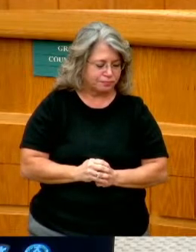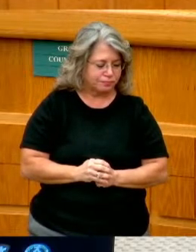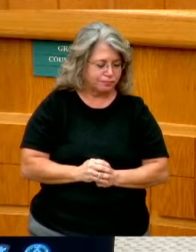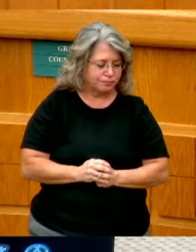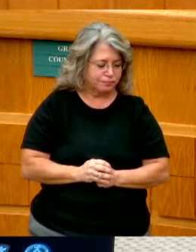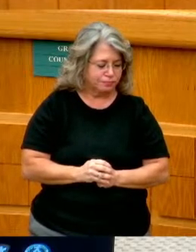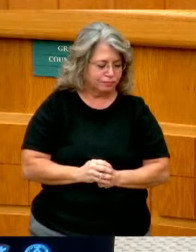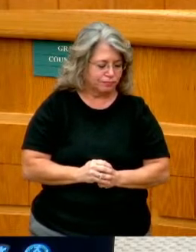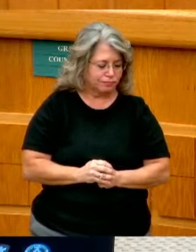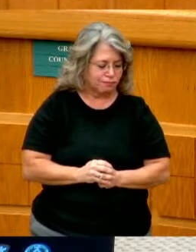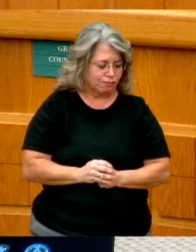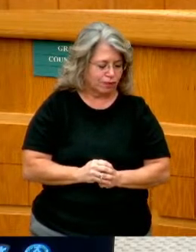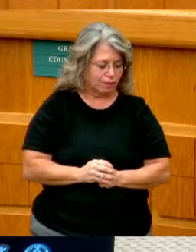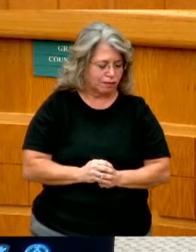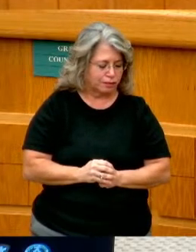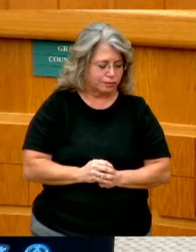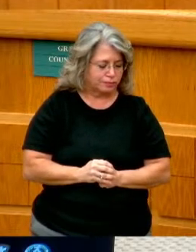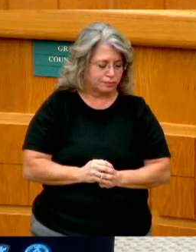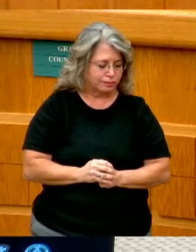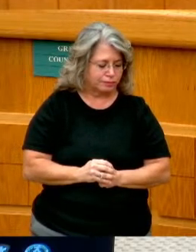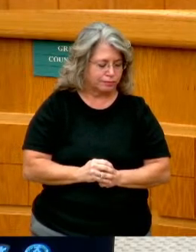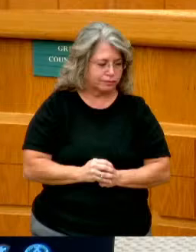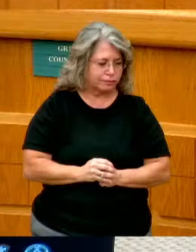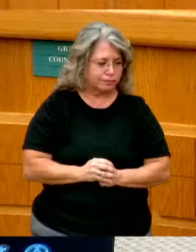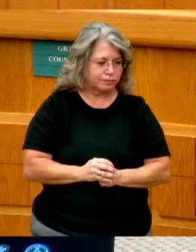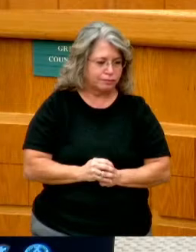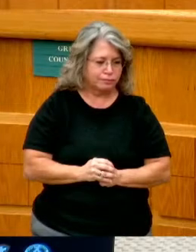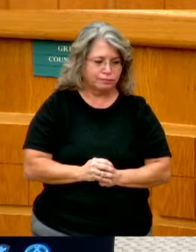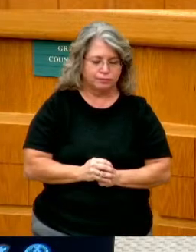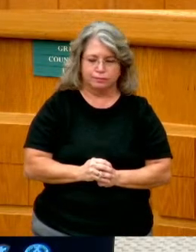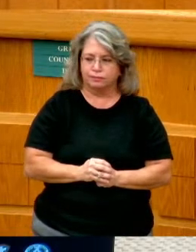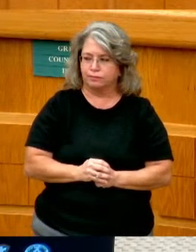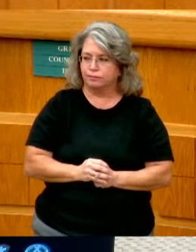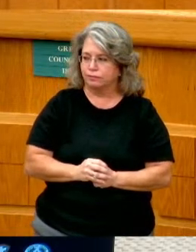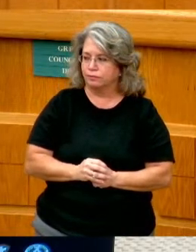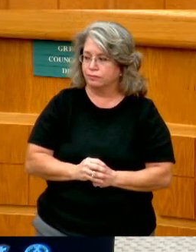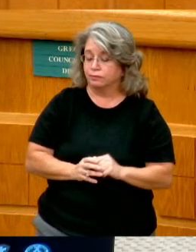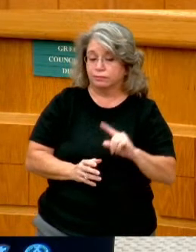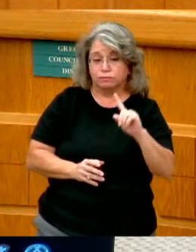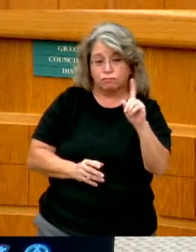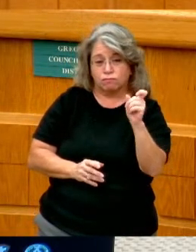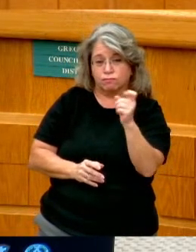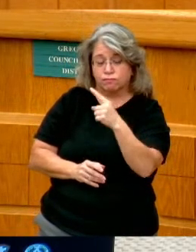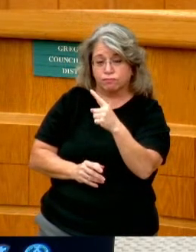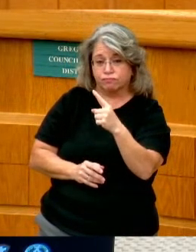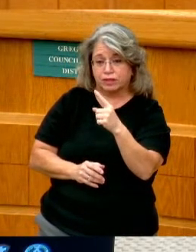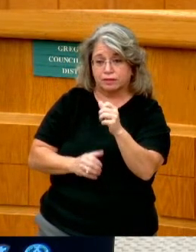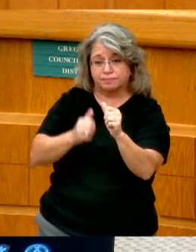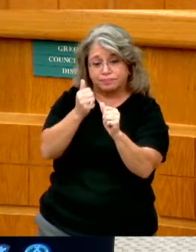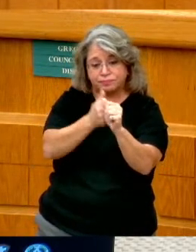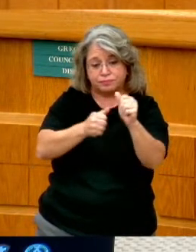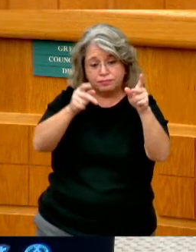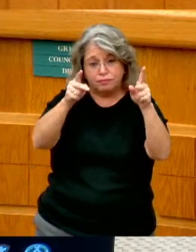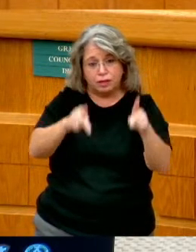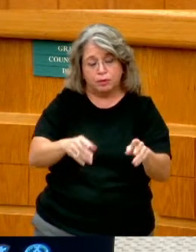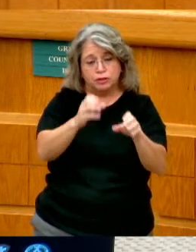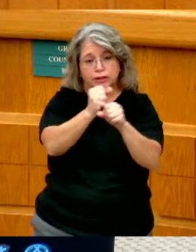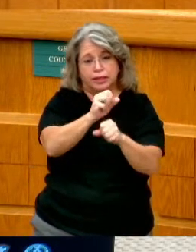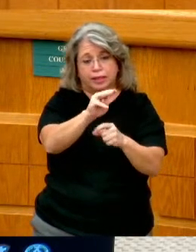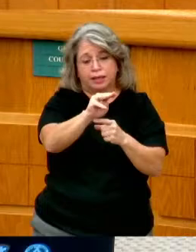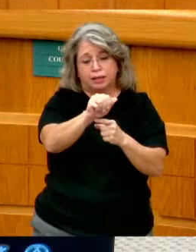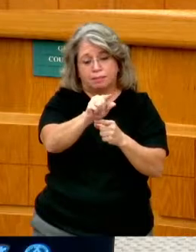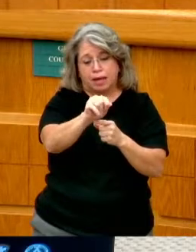información que nos proporcionó cuando se registró para la primera dosis. Question, does everyone get a magic link? The answer is